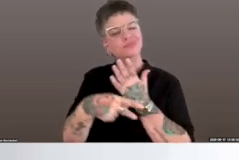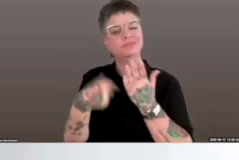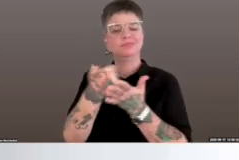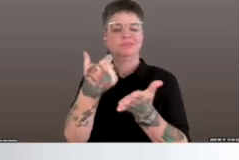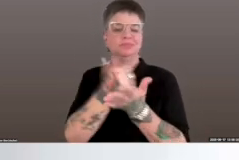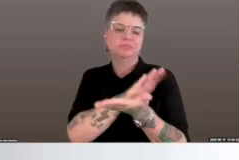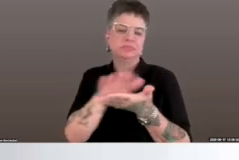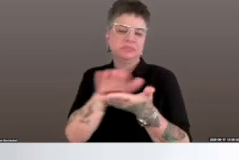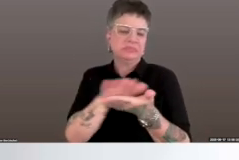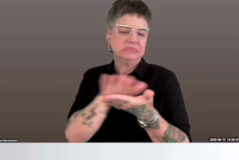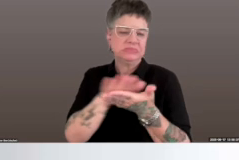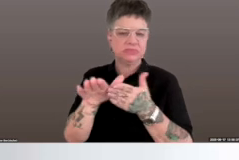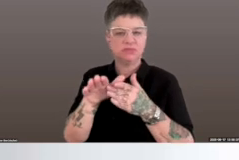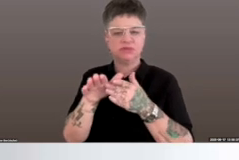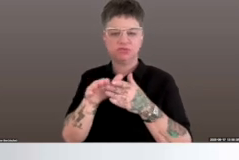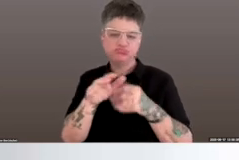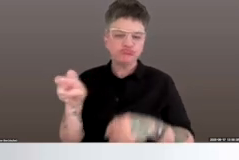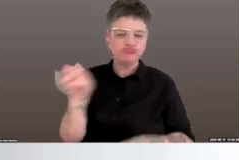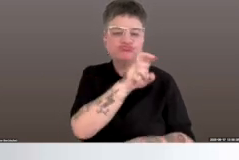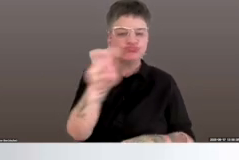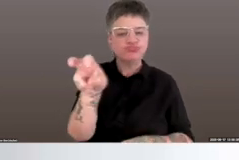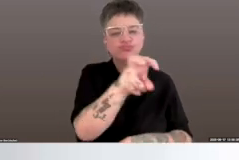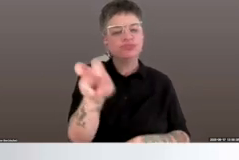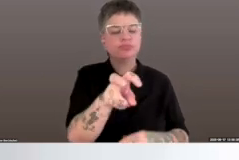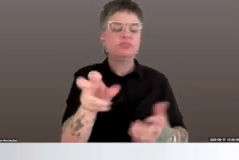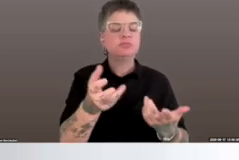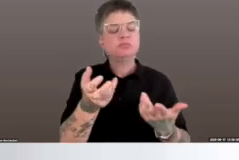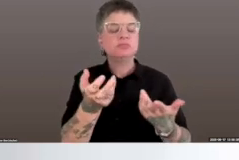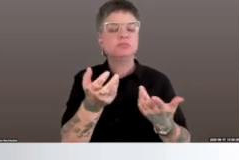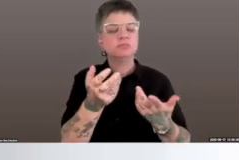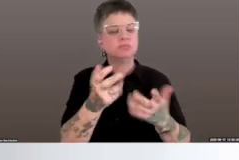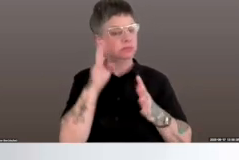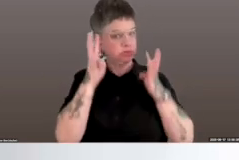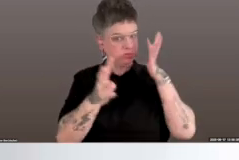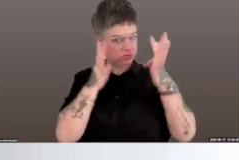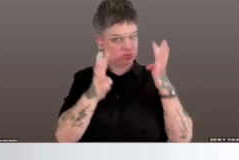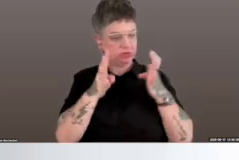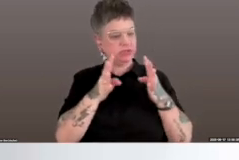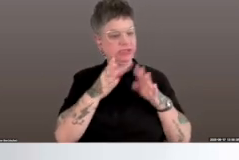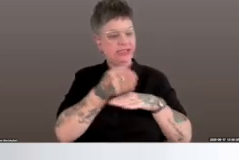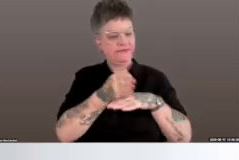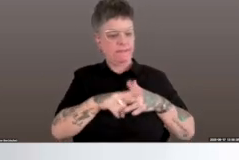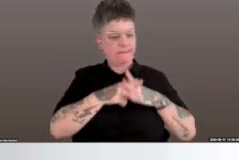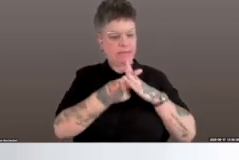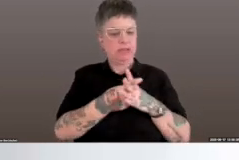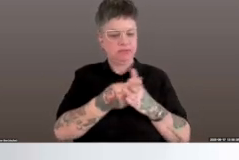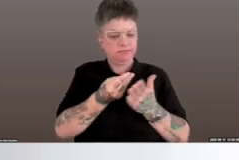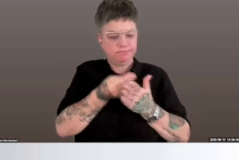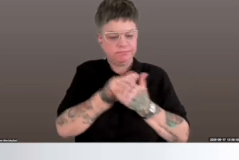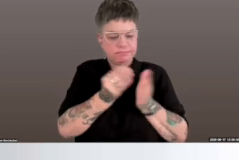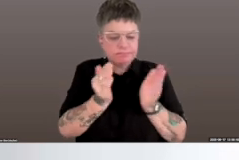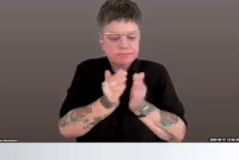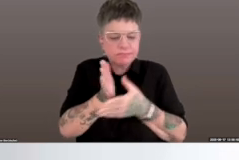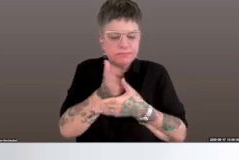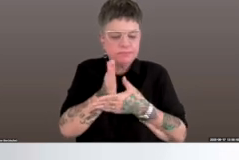mobility landscape. Statewide CMO was created following the initial pilots, which provides funds for small-scale shared